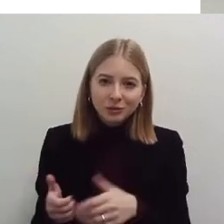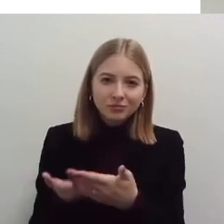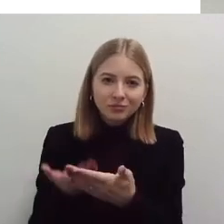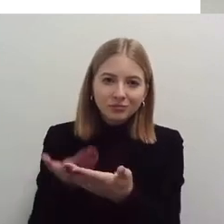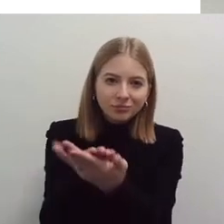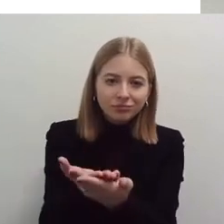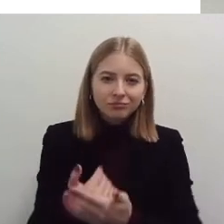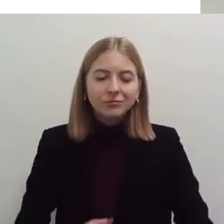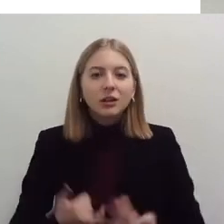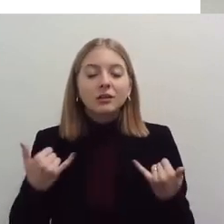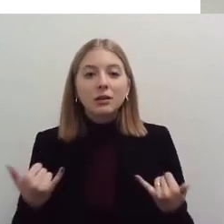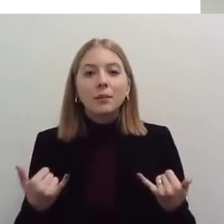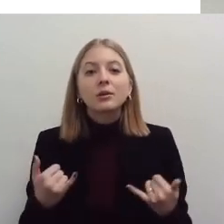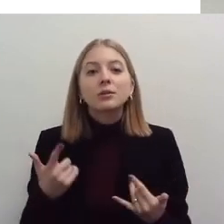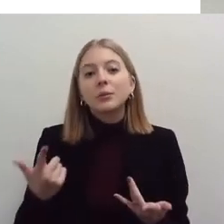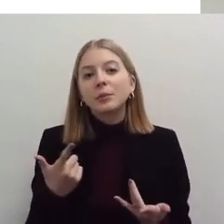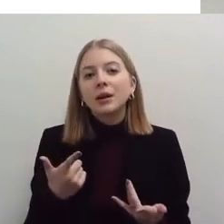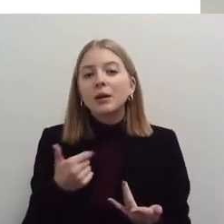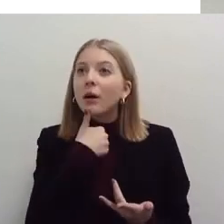key what is your key message?